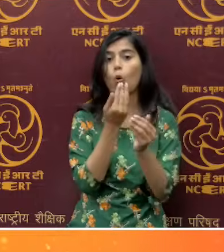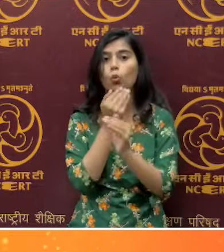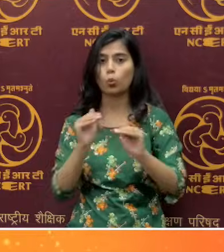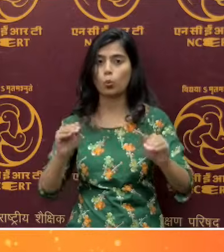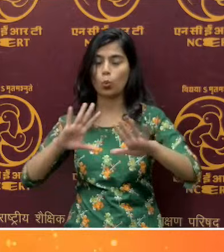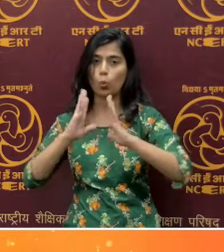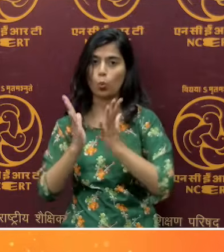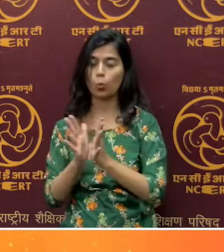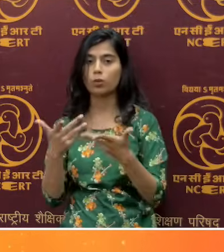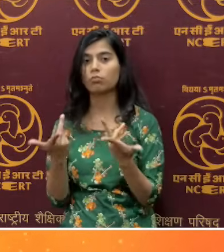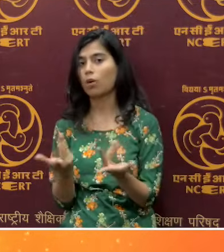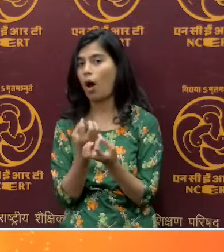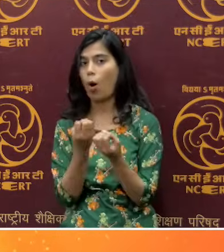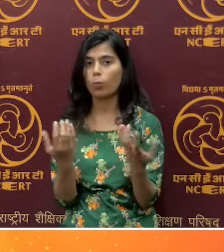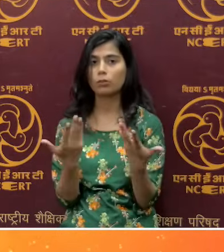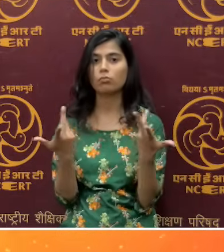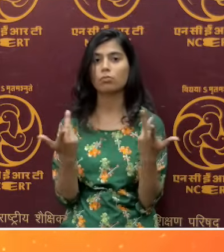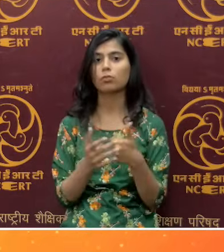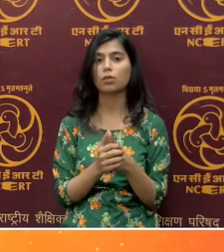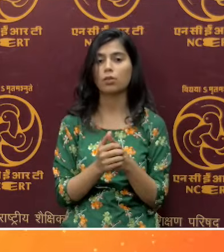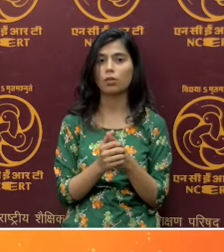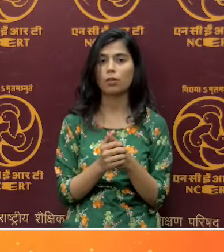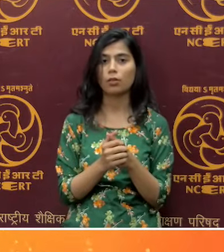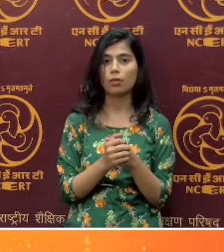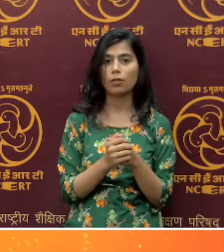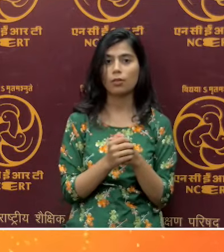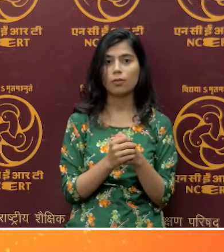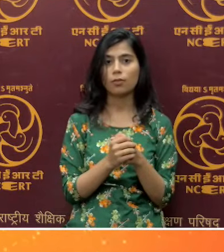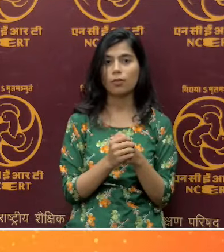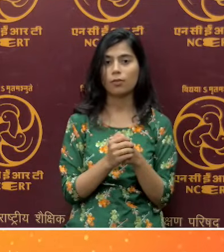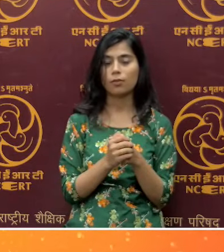student. Here I start a screening for the part 2.